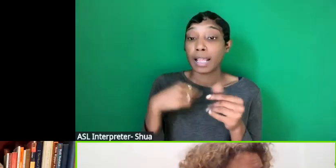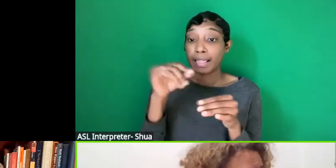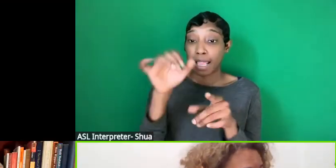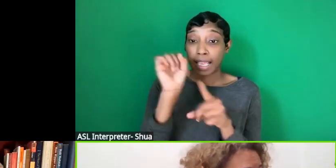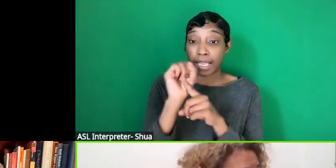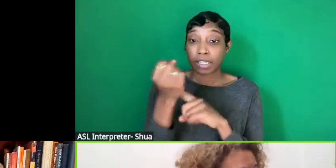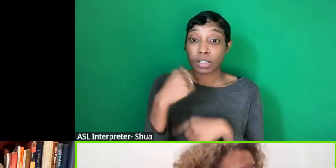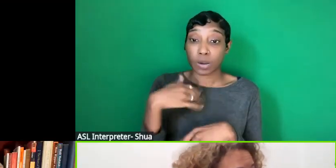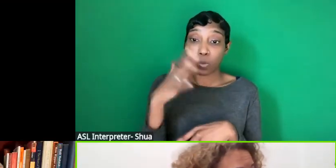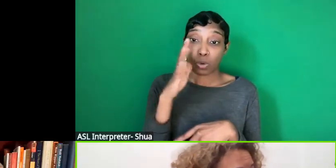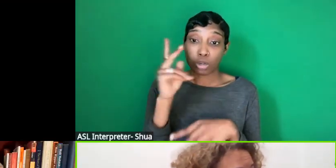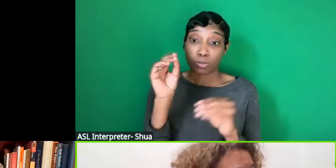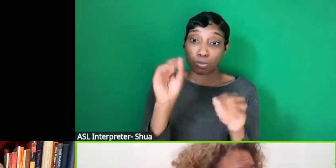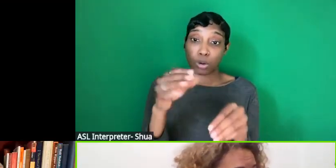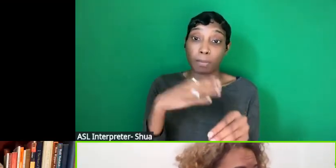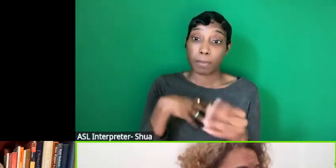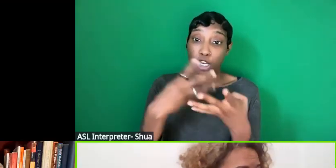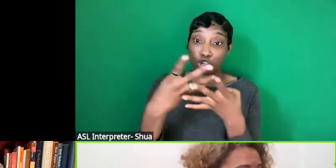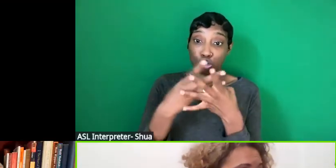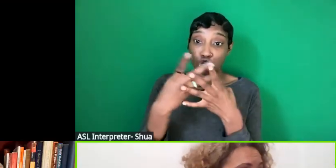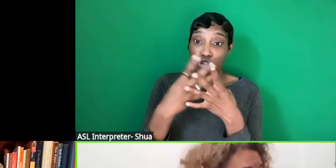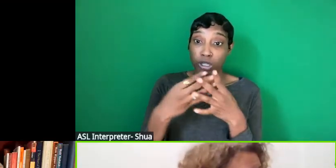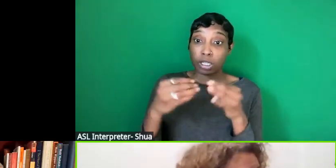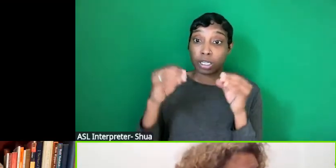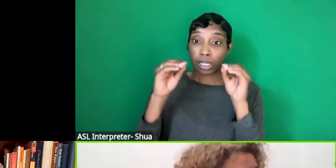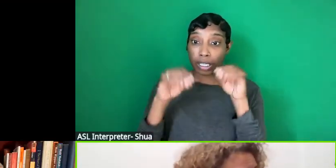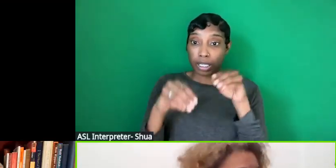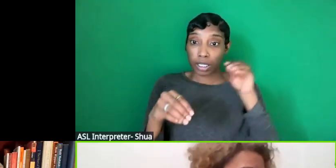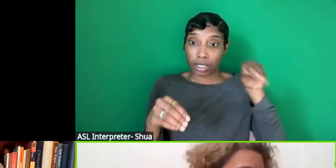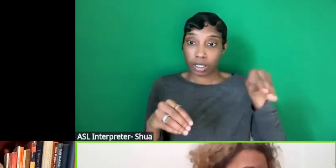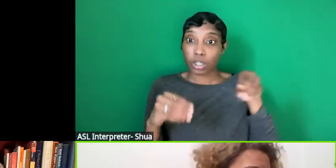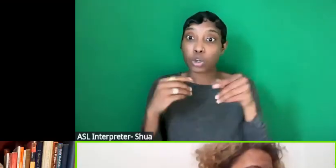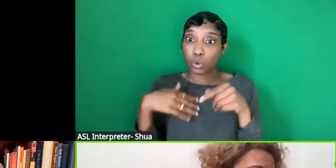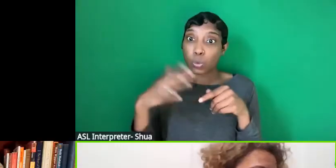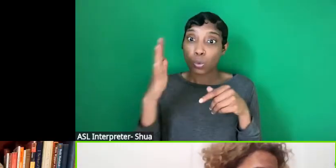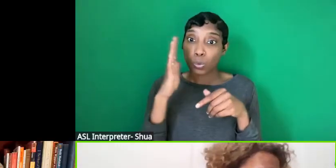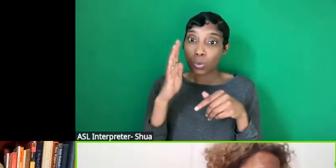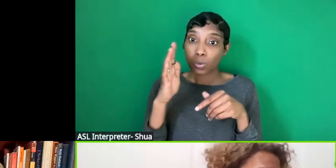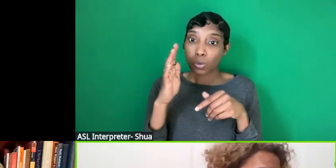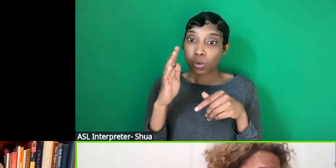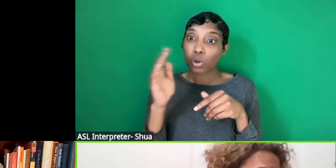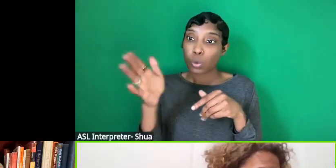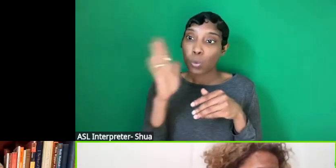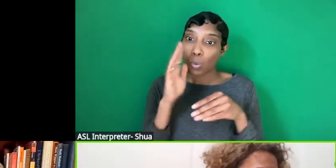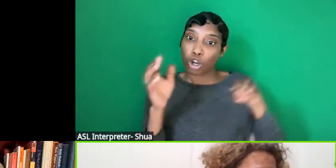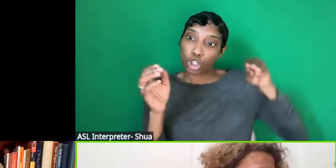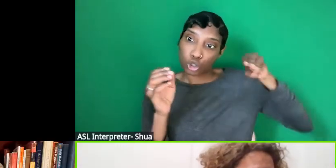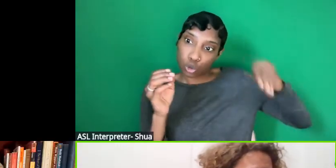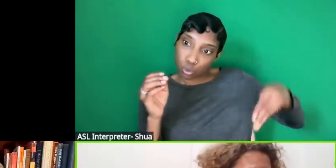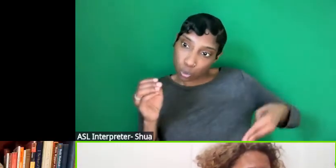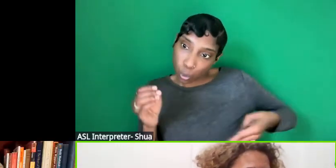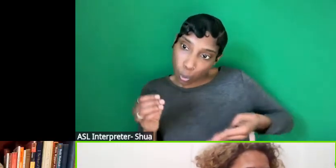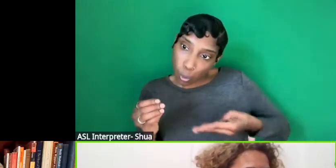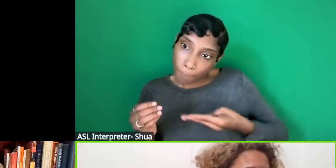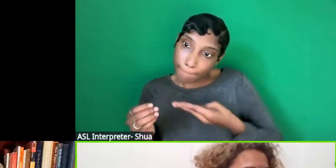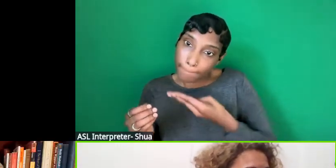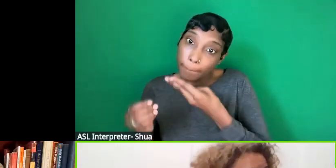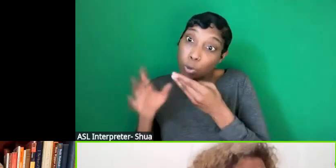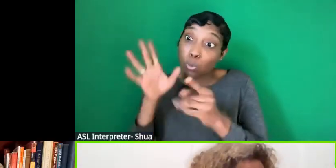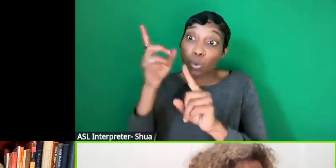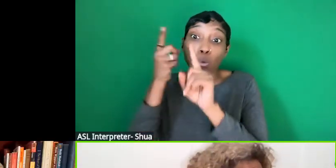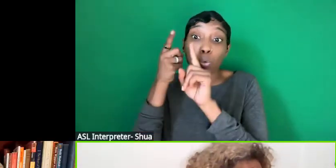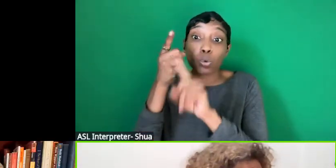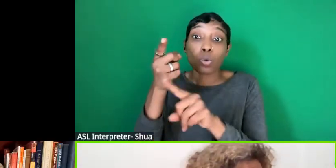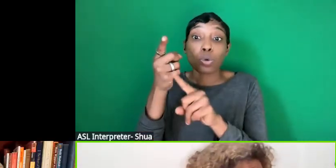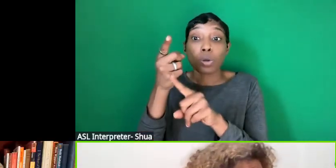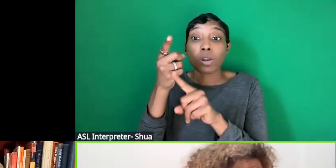can see this in the screen, in the close-up, is you're going to take it, you're going to basically scoop it, but your goal is